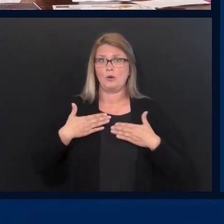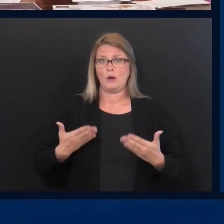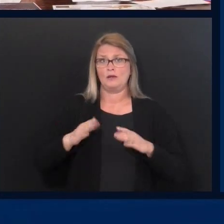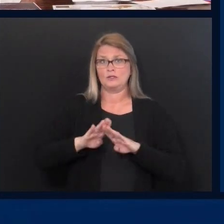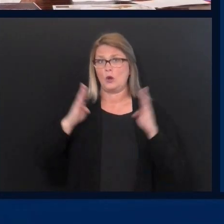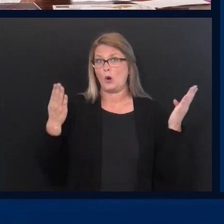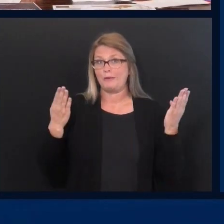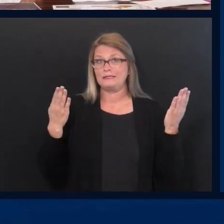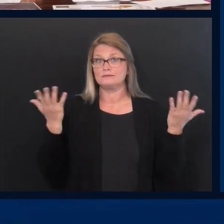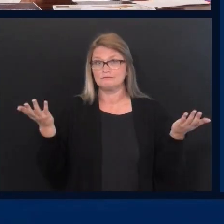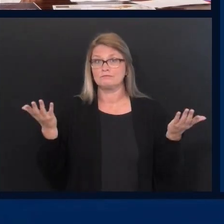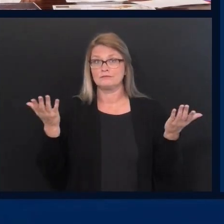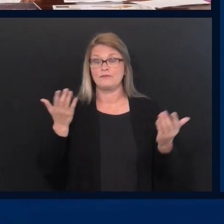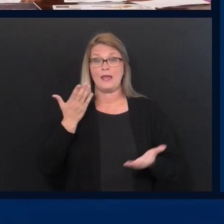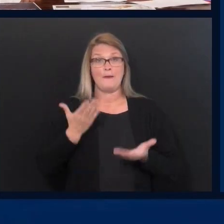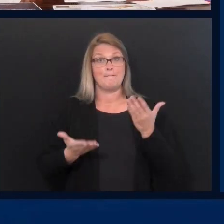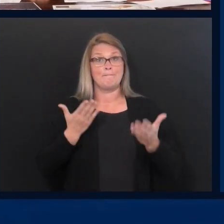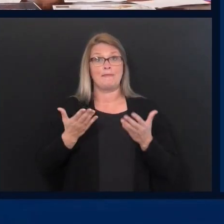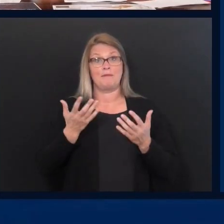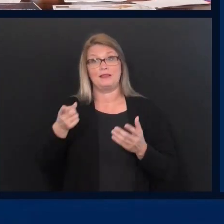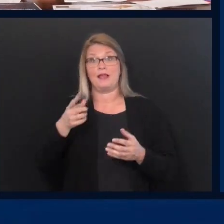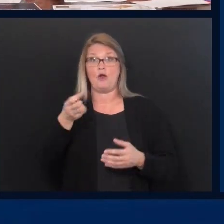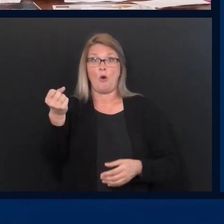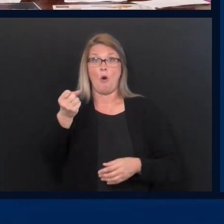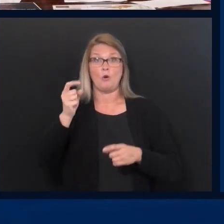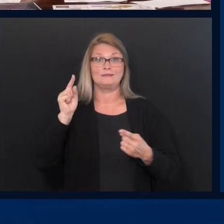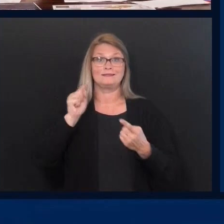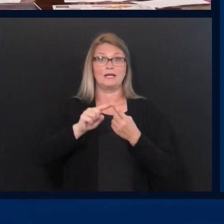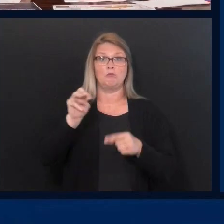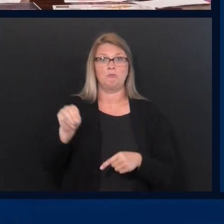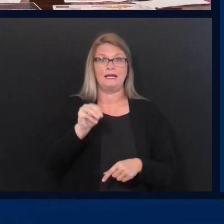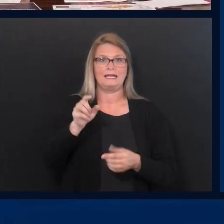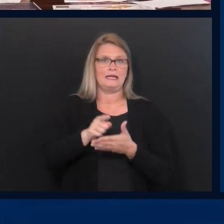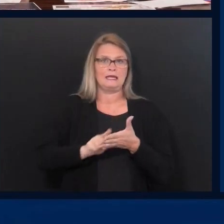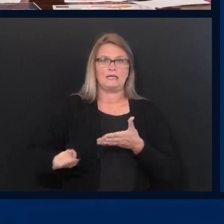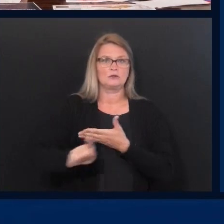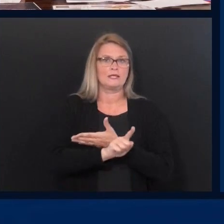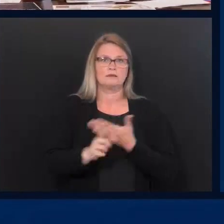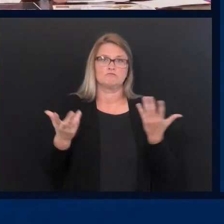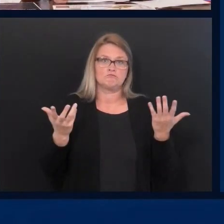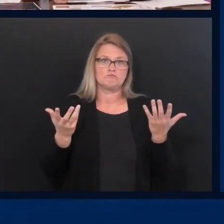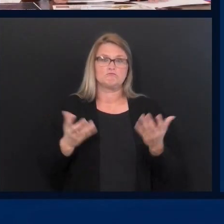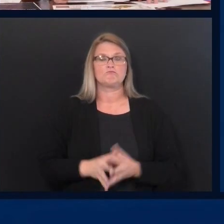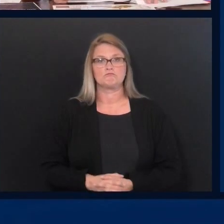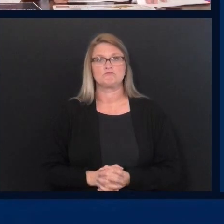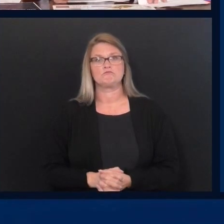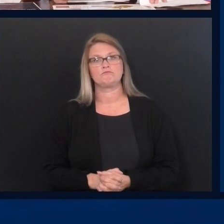boards have decided to not start up until Monday of next week. So,